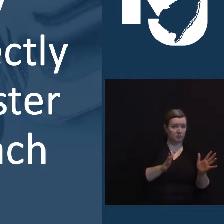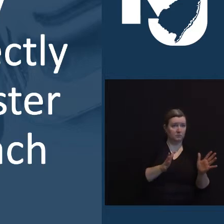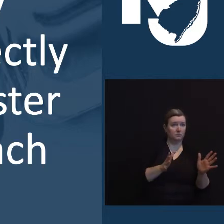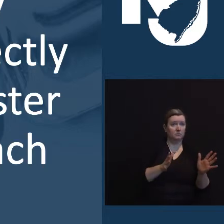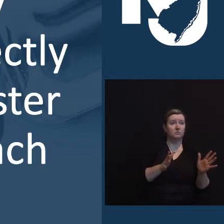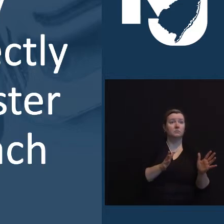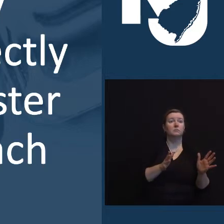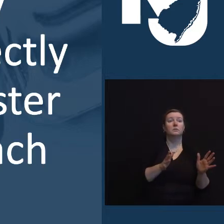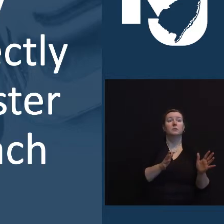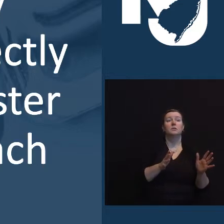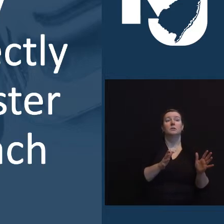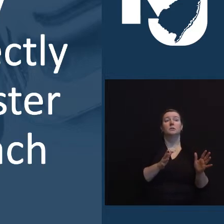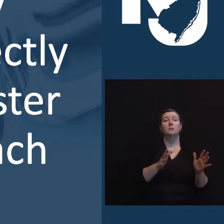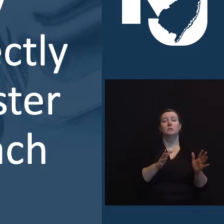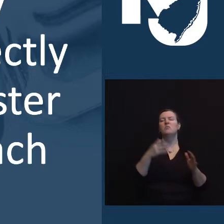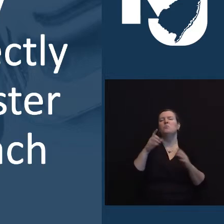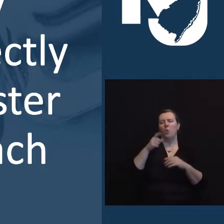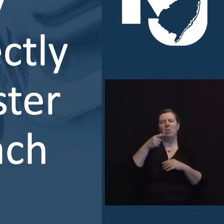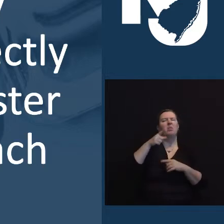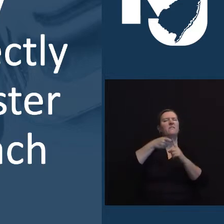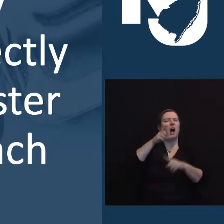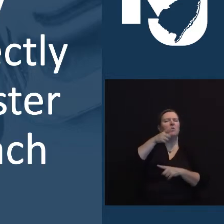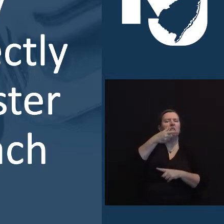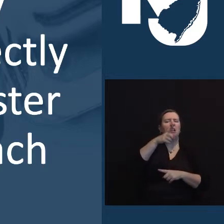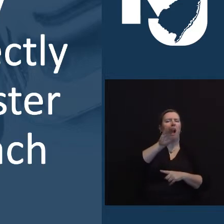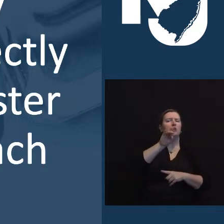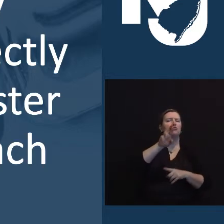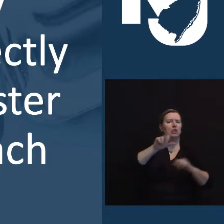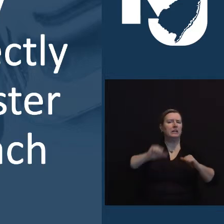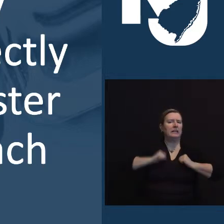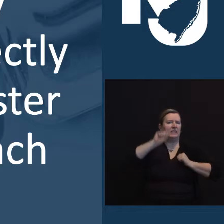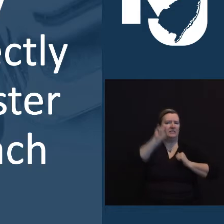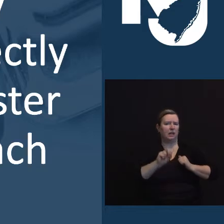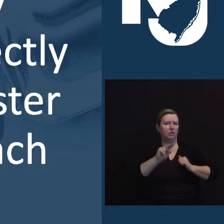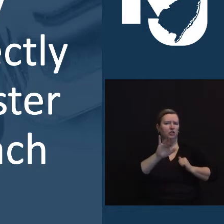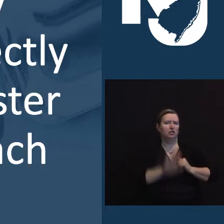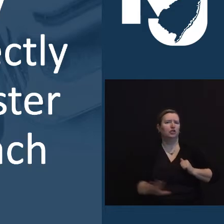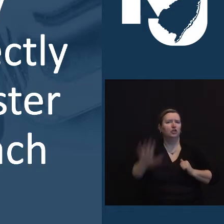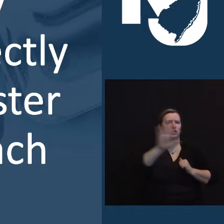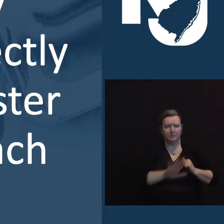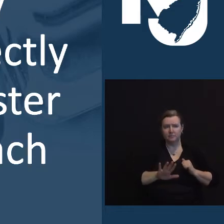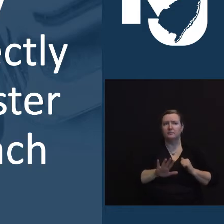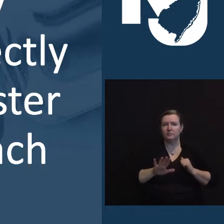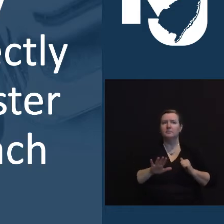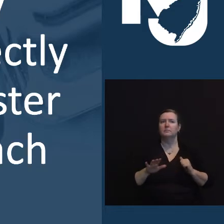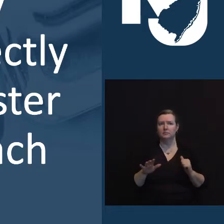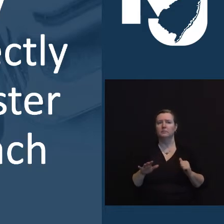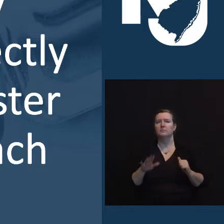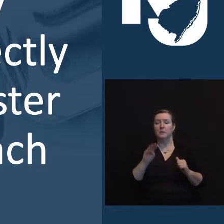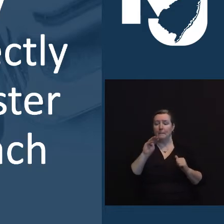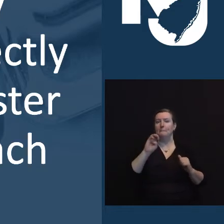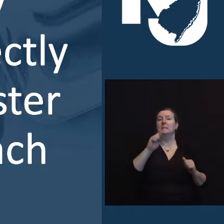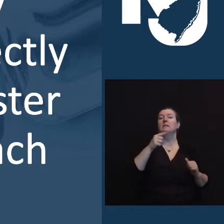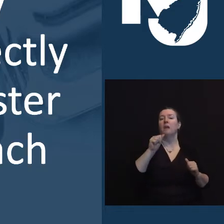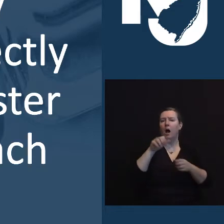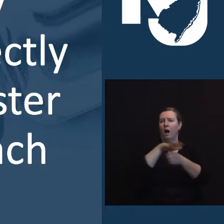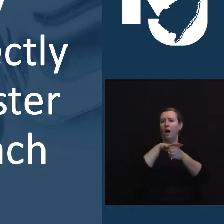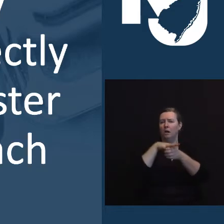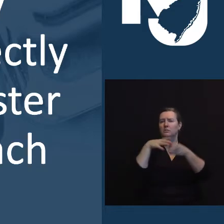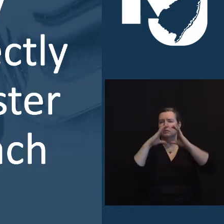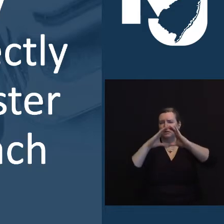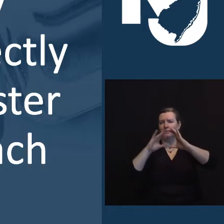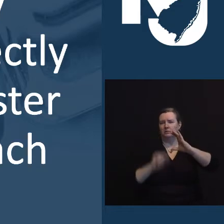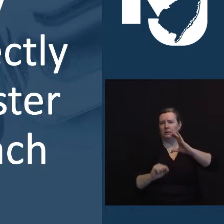County megasite but booked your appointment directly with the megasite and did not use our state website, the Gloucester